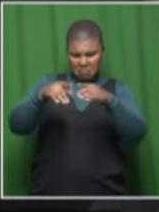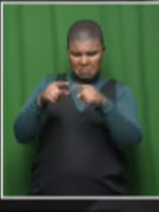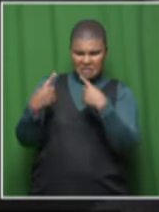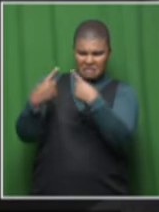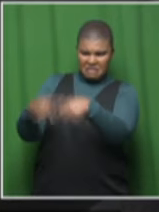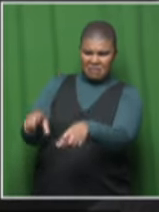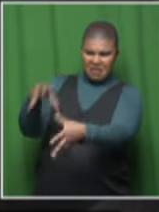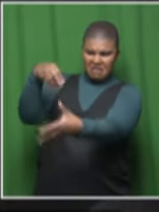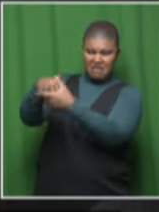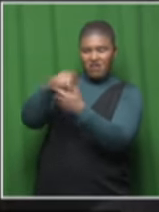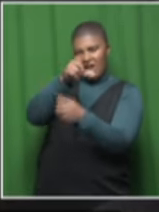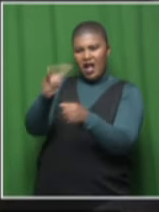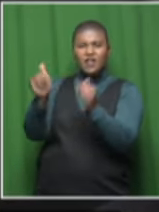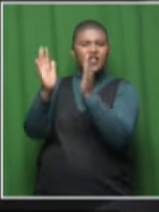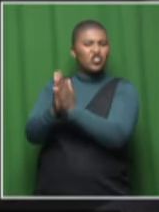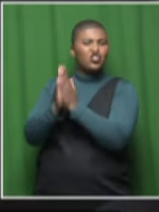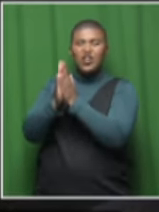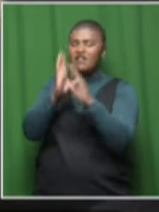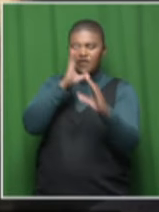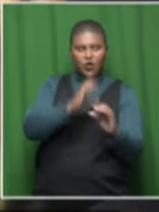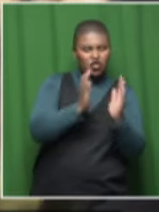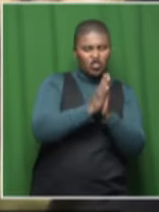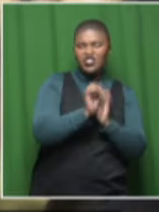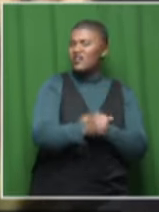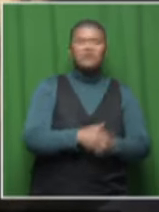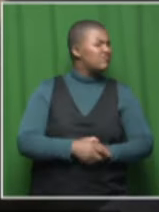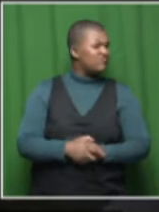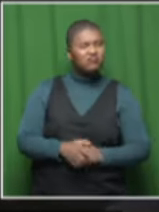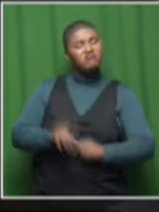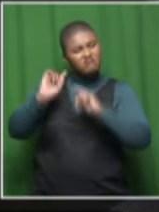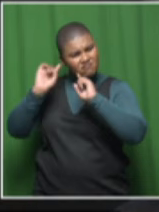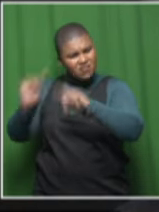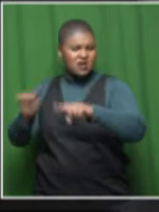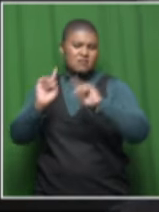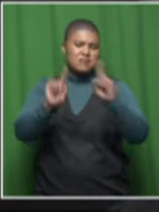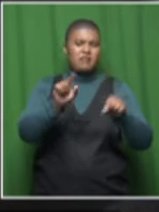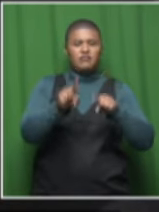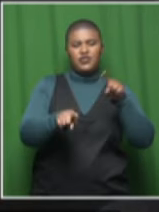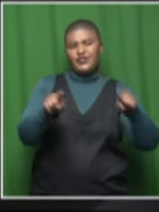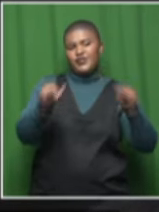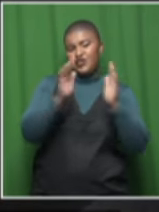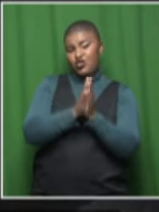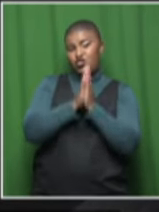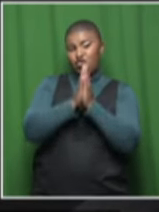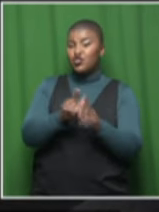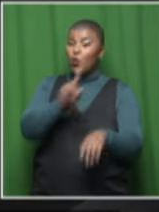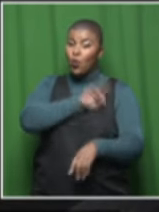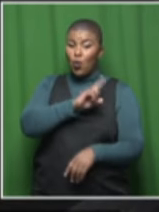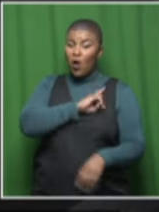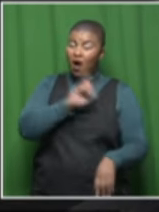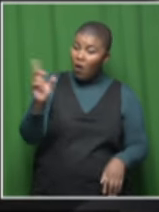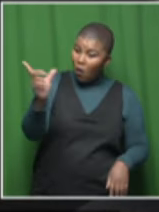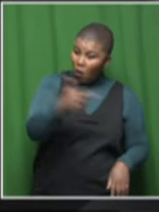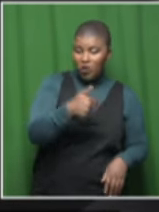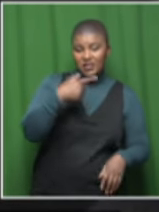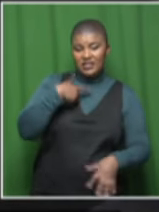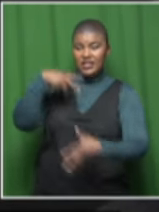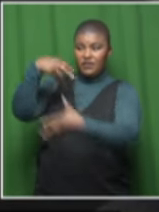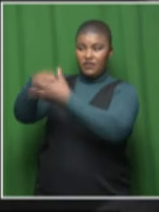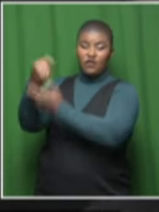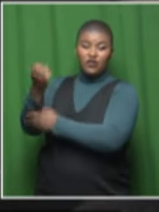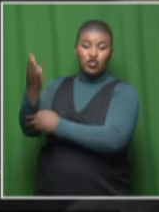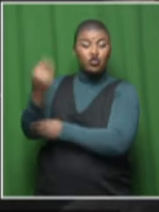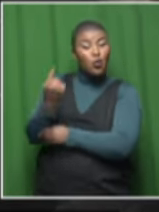lapho emenywa khona njengomuntu kaNkulunkulu. Wazi ukuthi wonke umuntu ungakaNkulunkulu, munye umbhaphathiso, munye